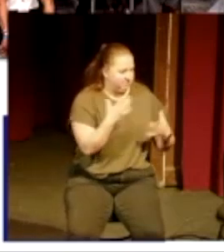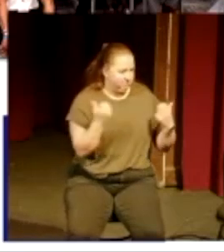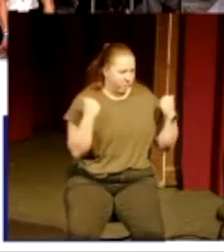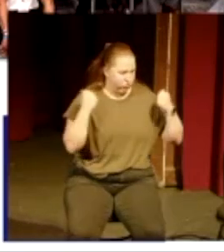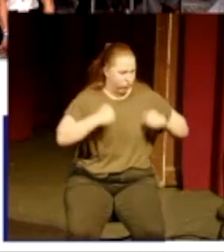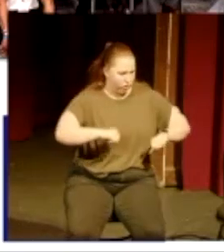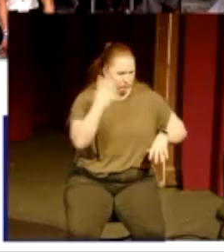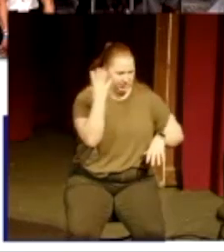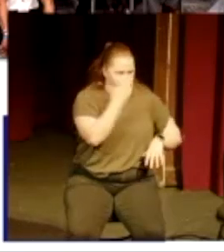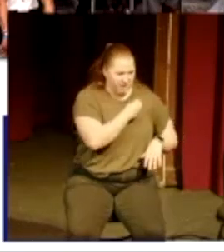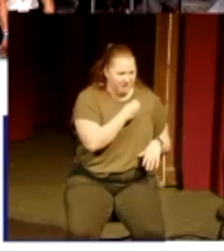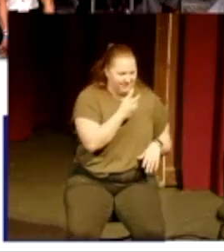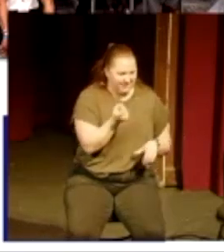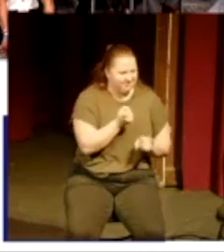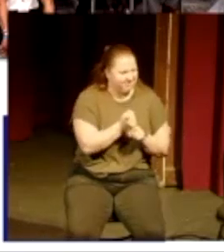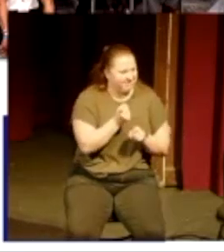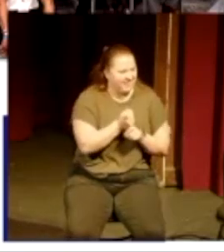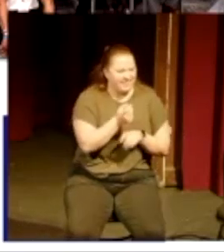like Ronald McDonald.